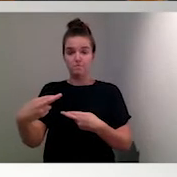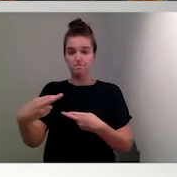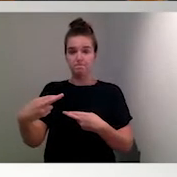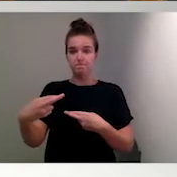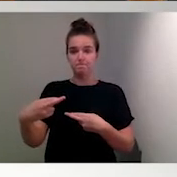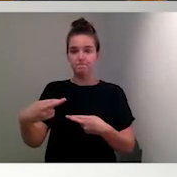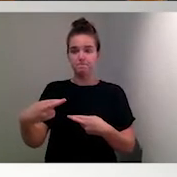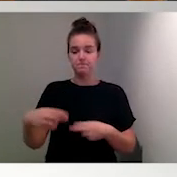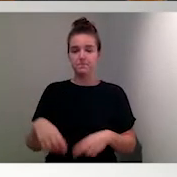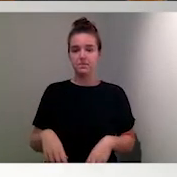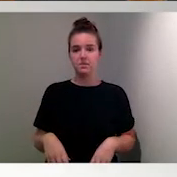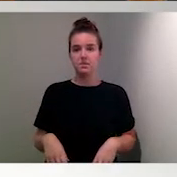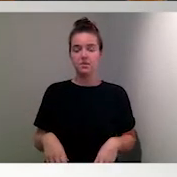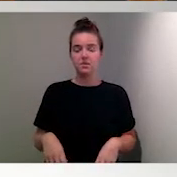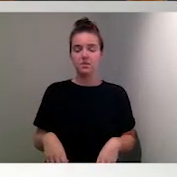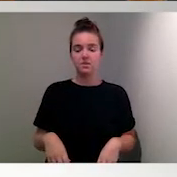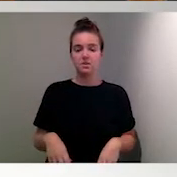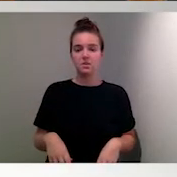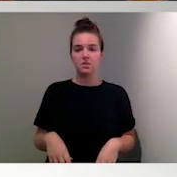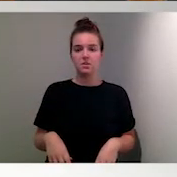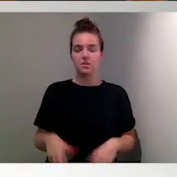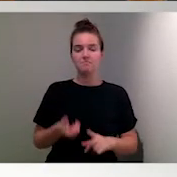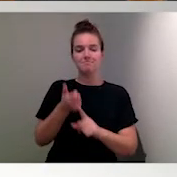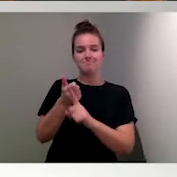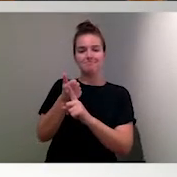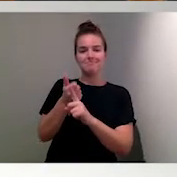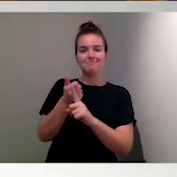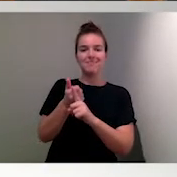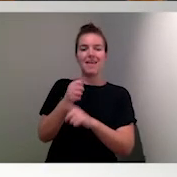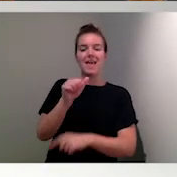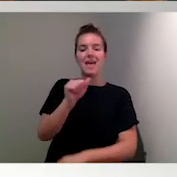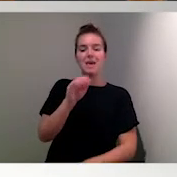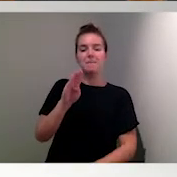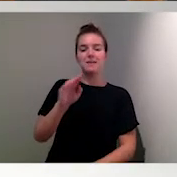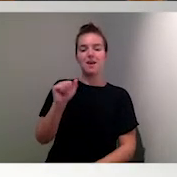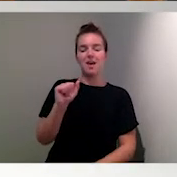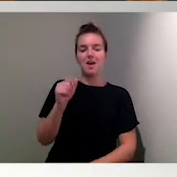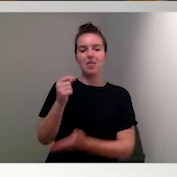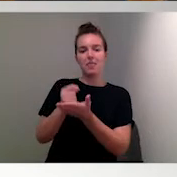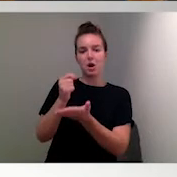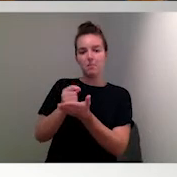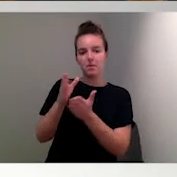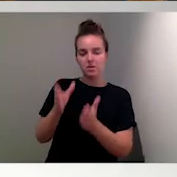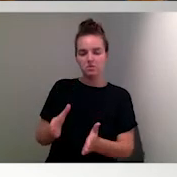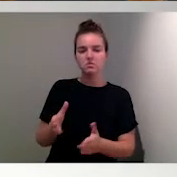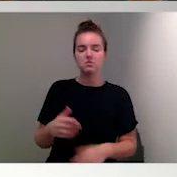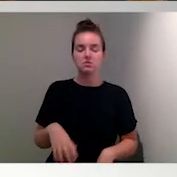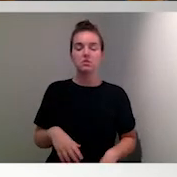ABA therapists and OTs, 4 more. The resort is certified to